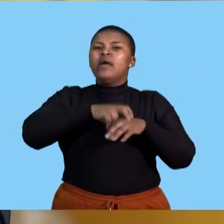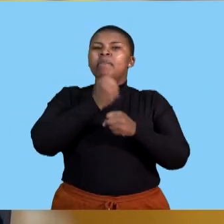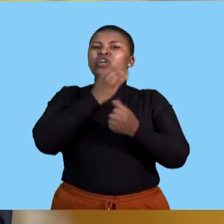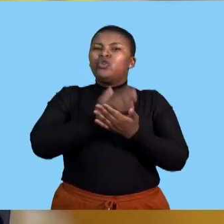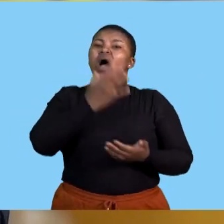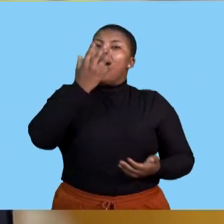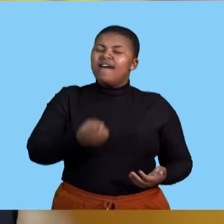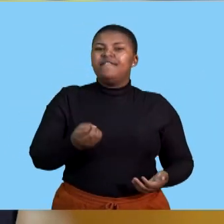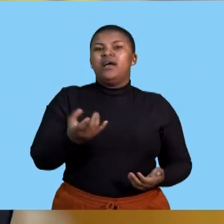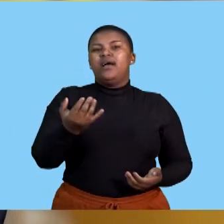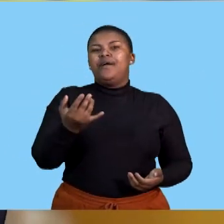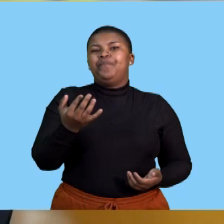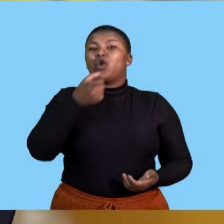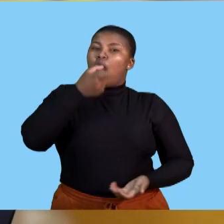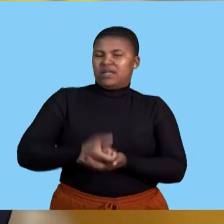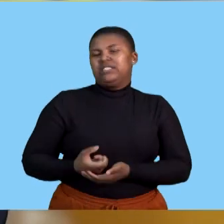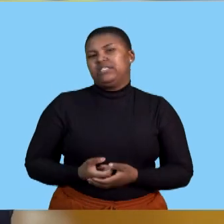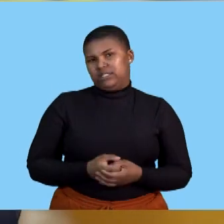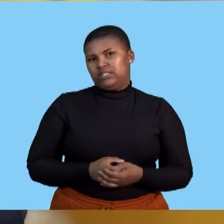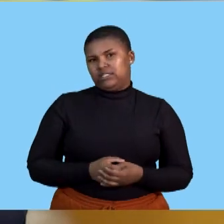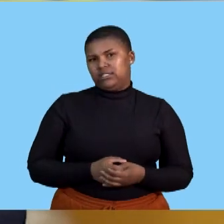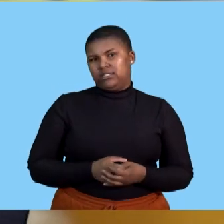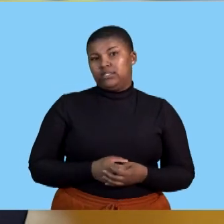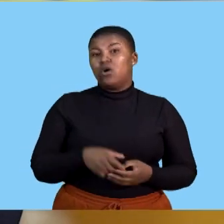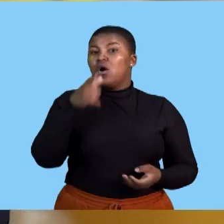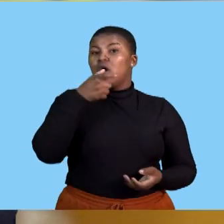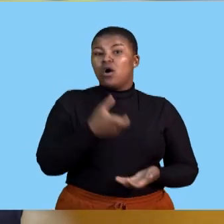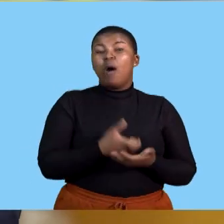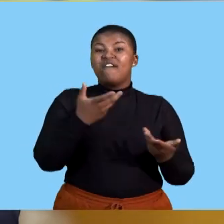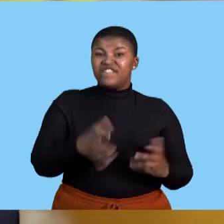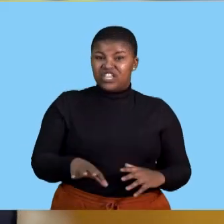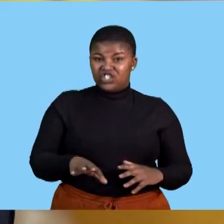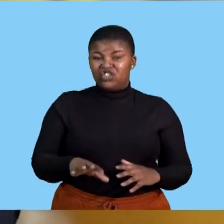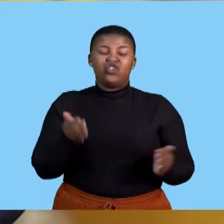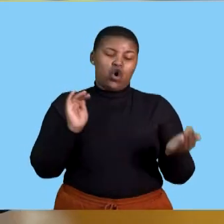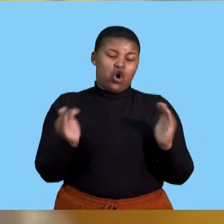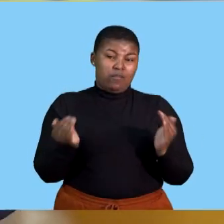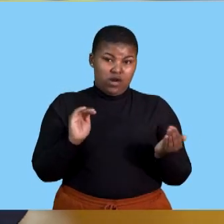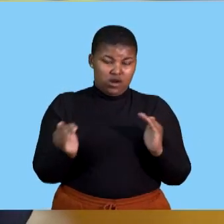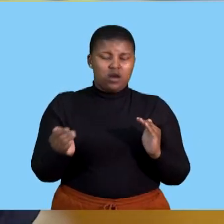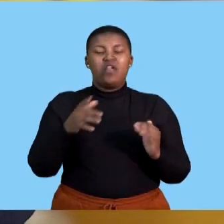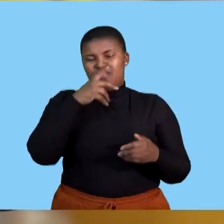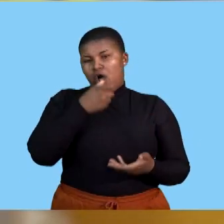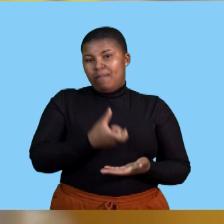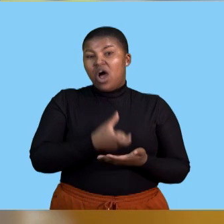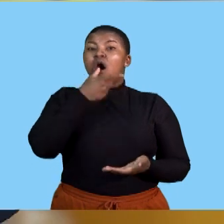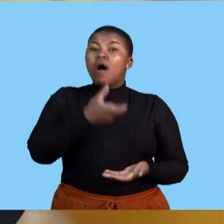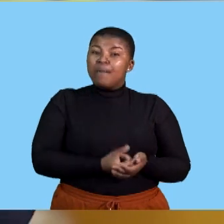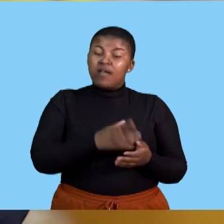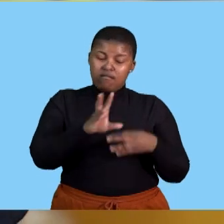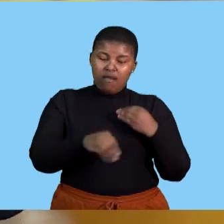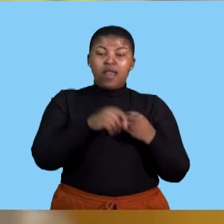we will have to comment. And when we are commenting, we bring in the name,